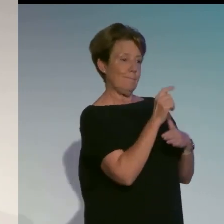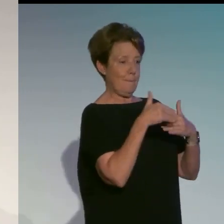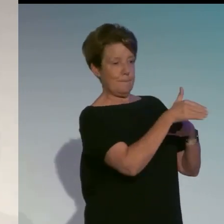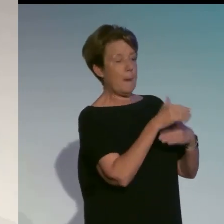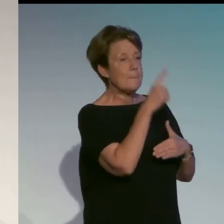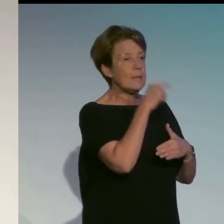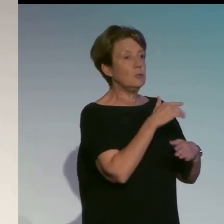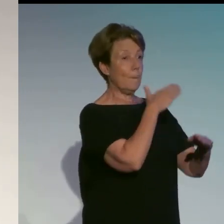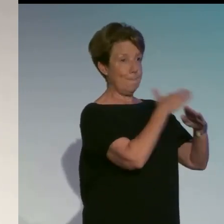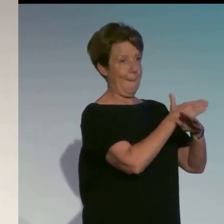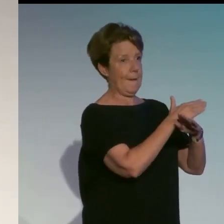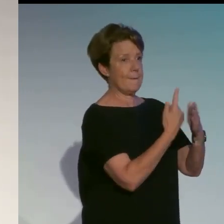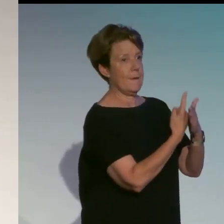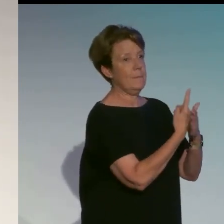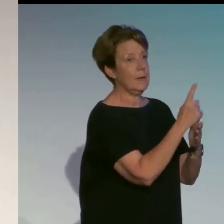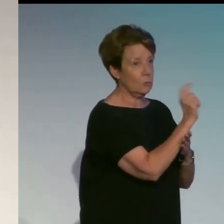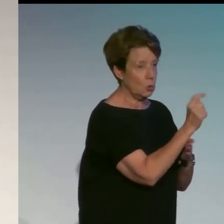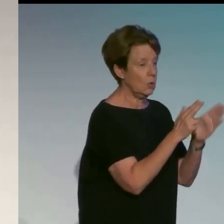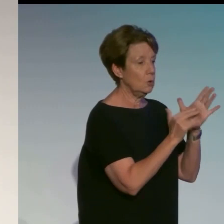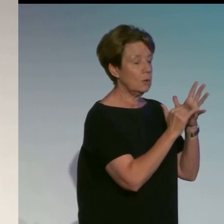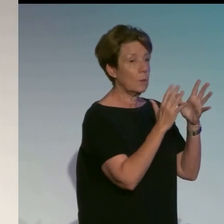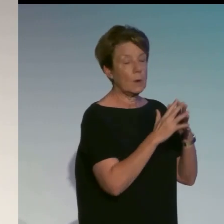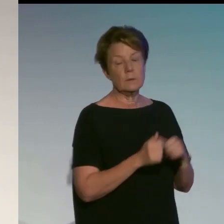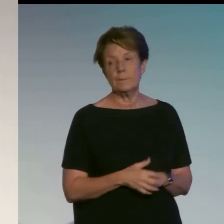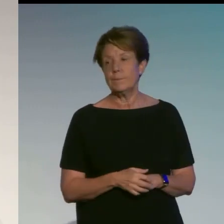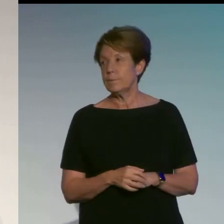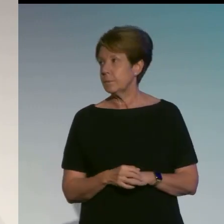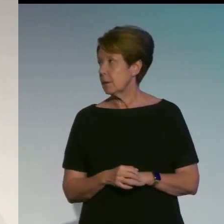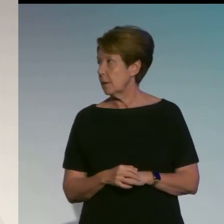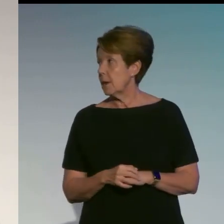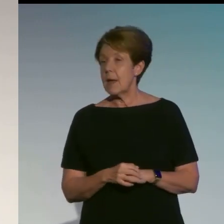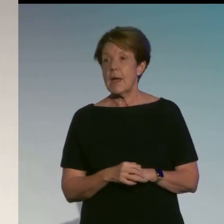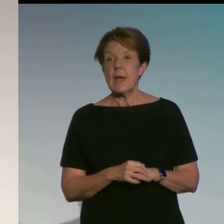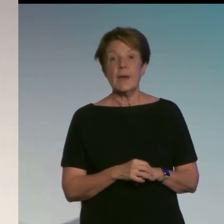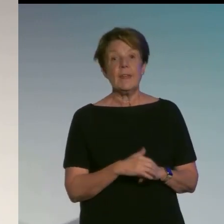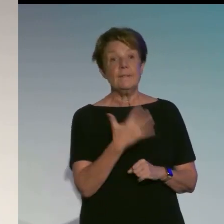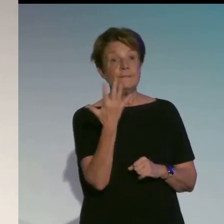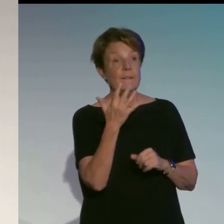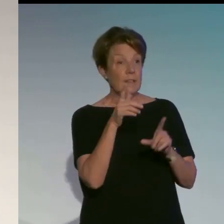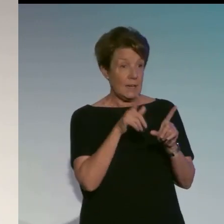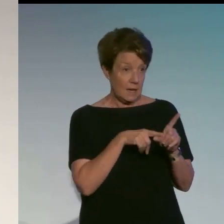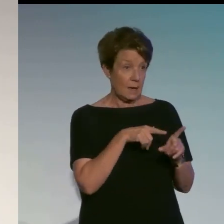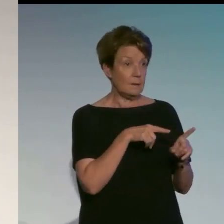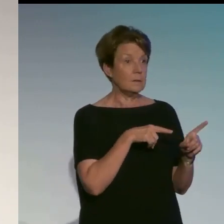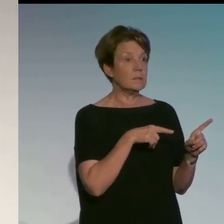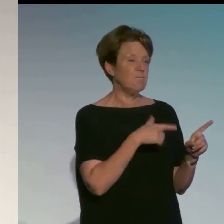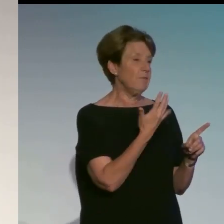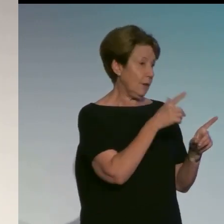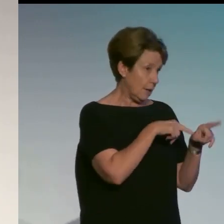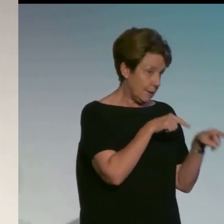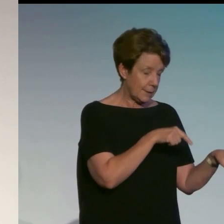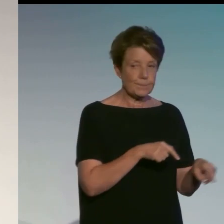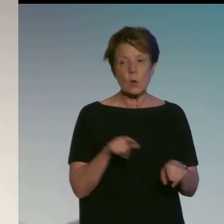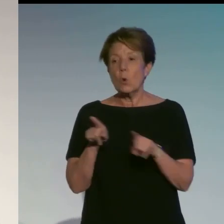way. I experienced those for 15 years as well. I'm also here in